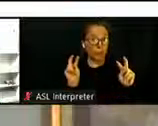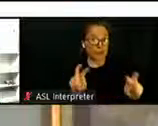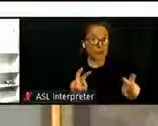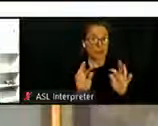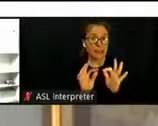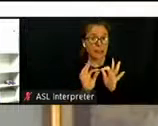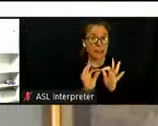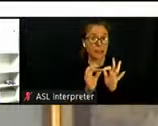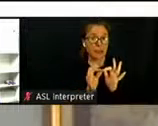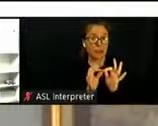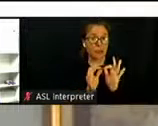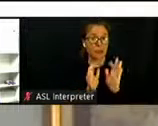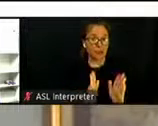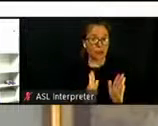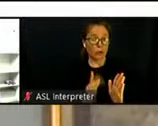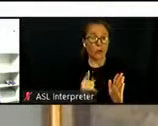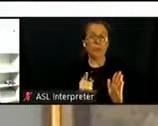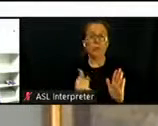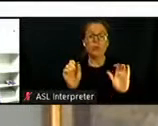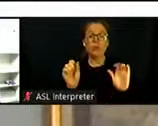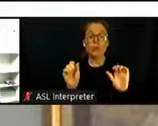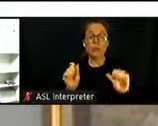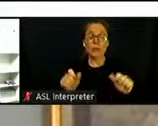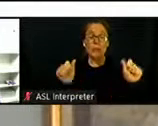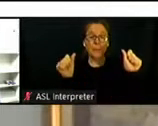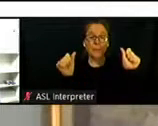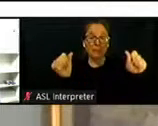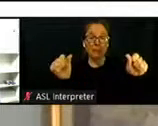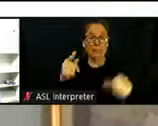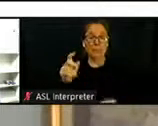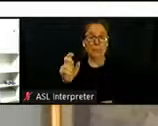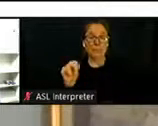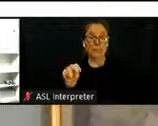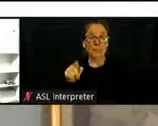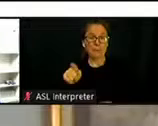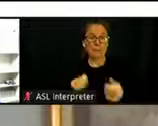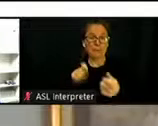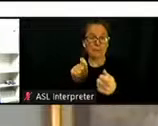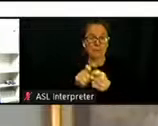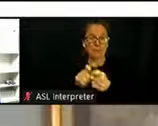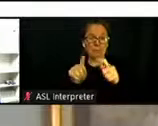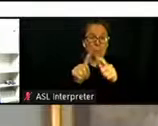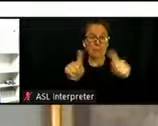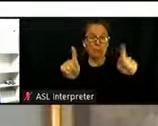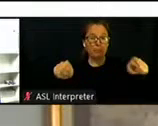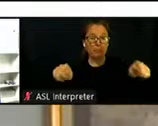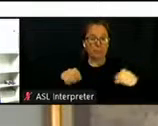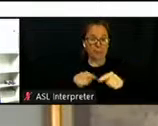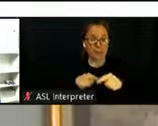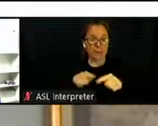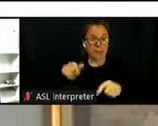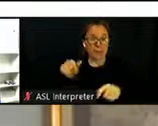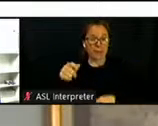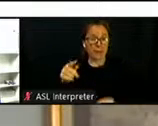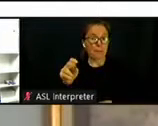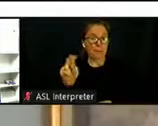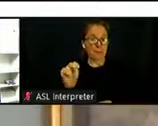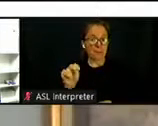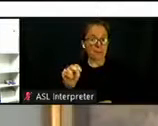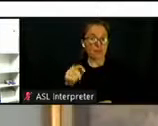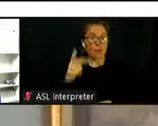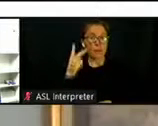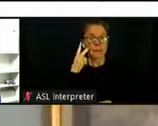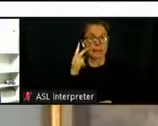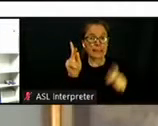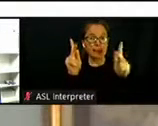interpretation. You also have the ability to pin that particular box so that that person can be